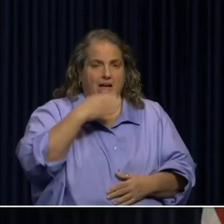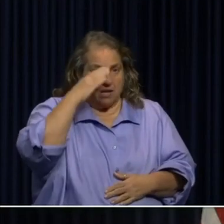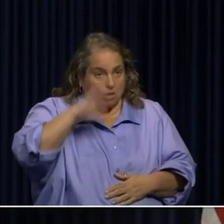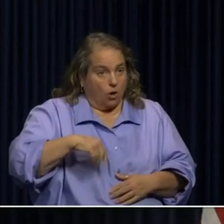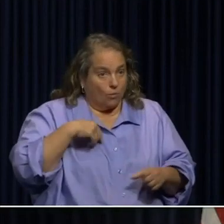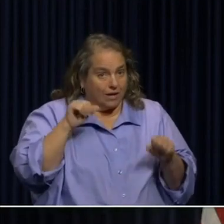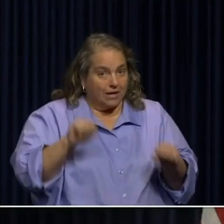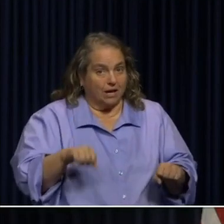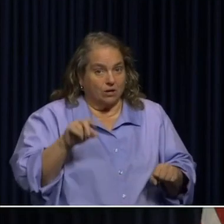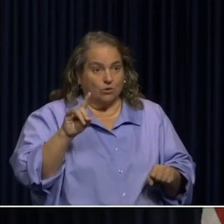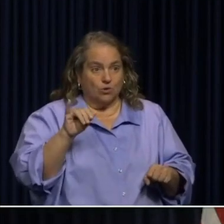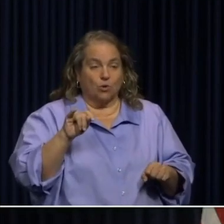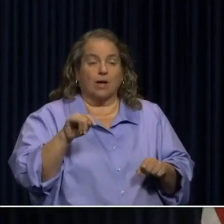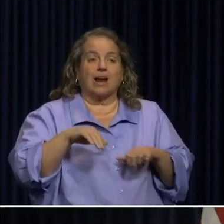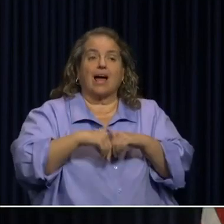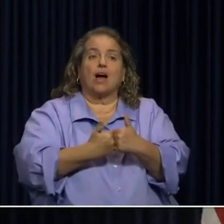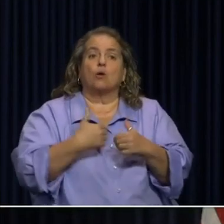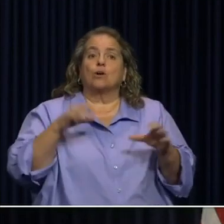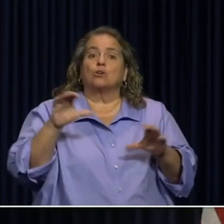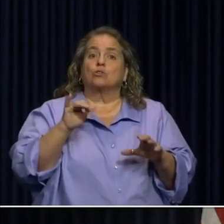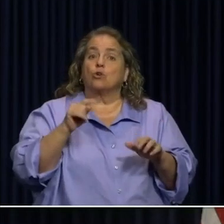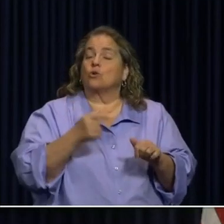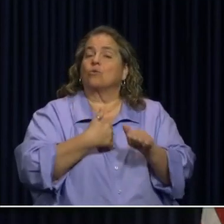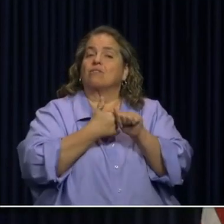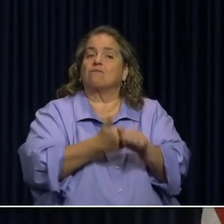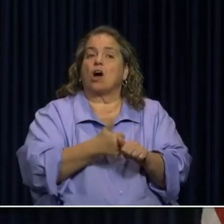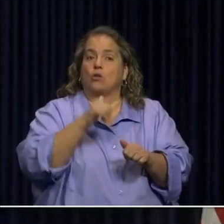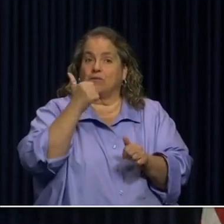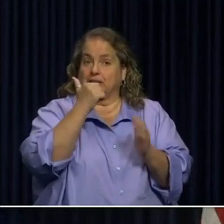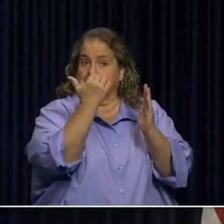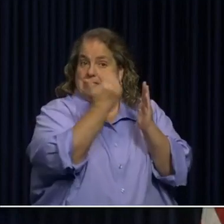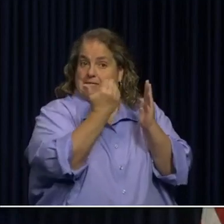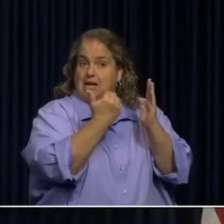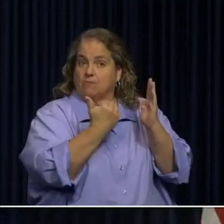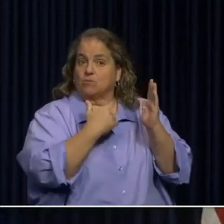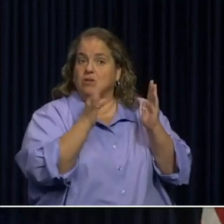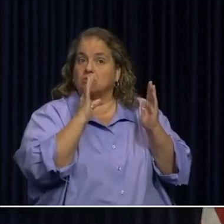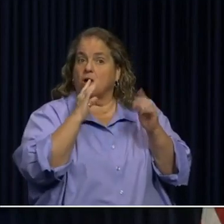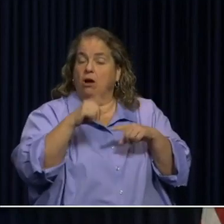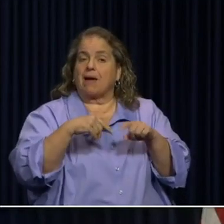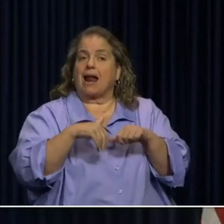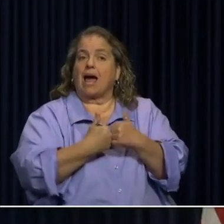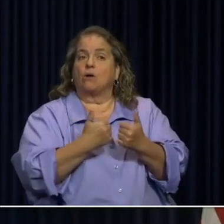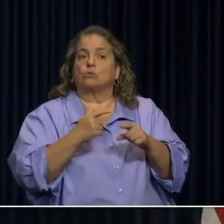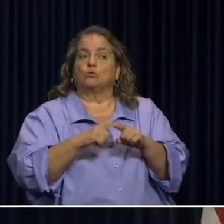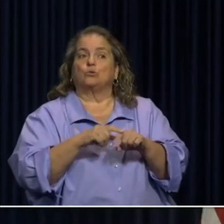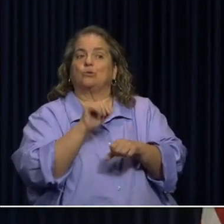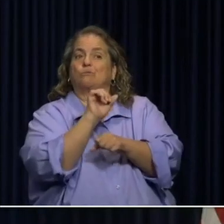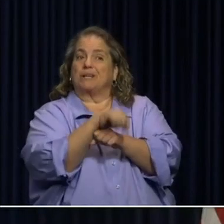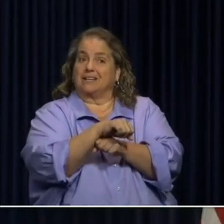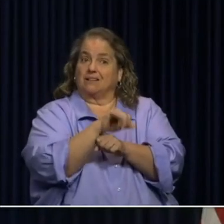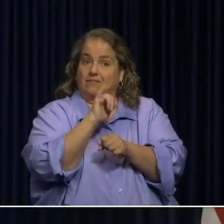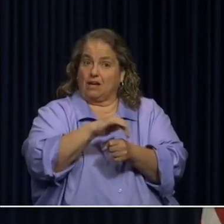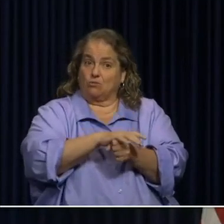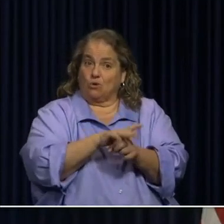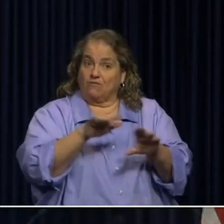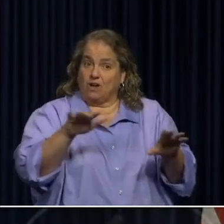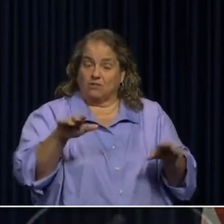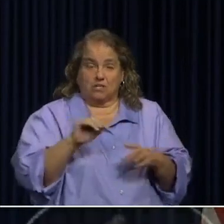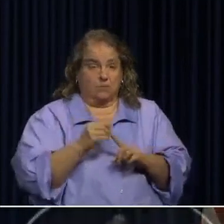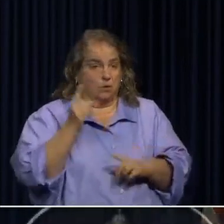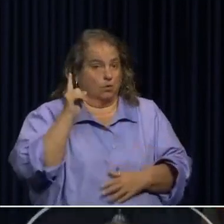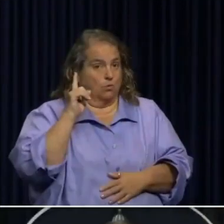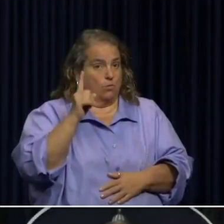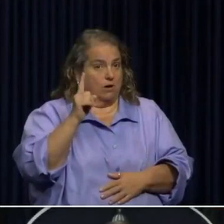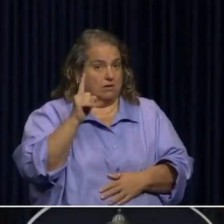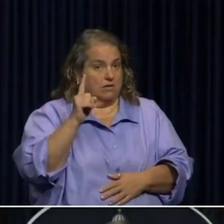do it is by following the 10 steps that we talk about in battling this coronavirus. Number one is the